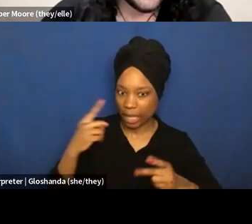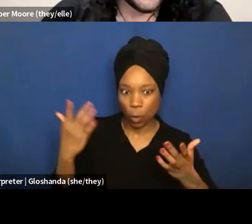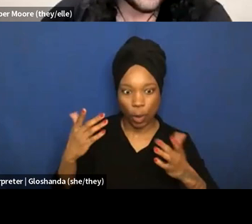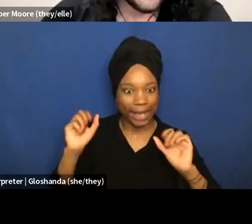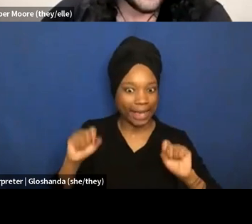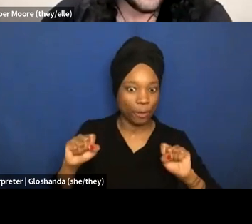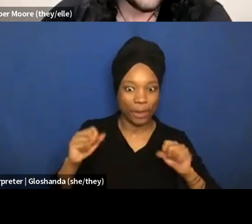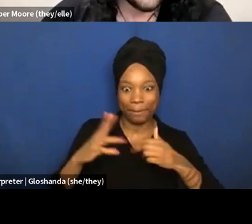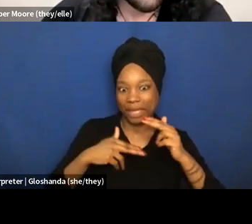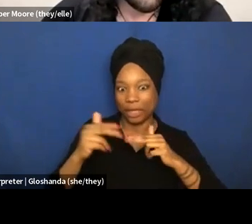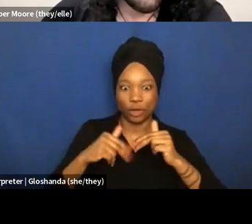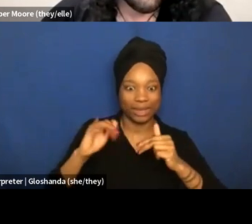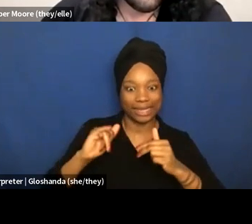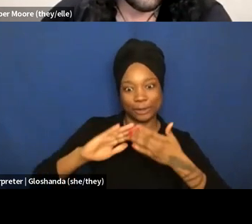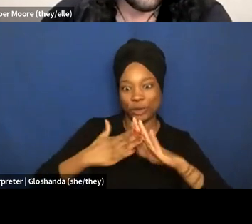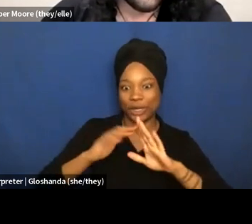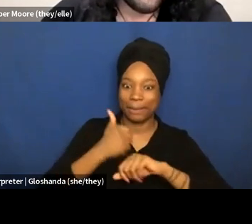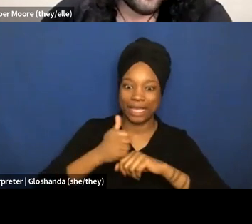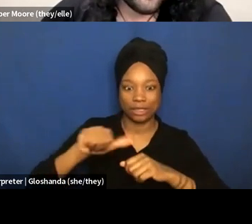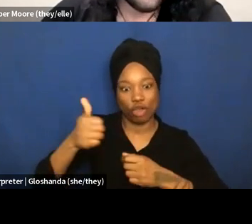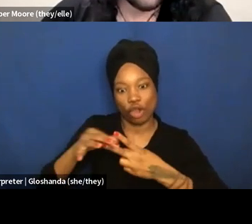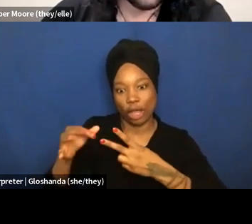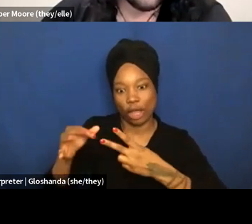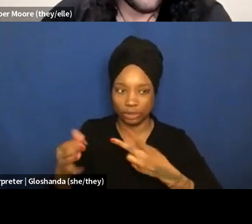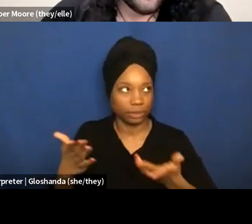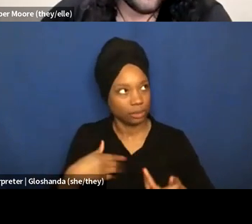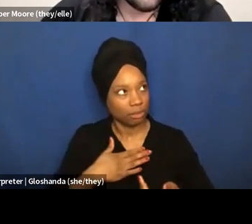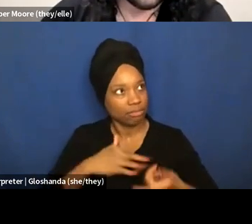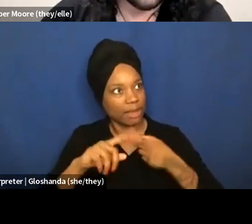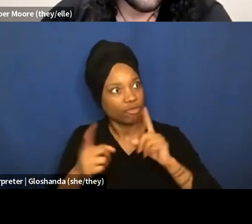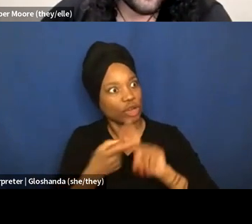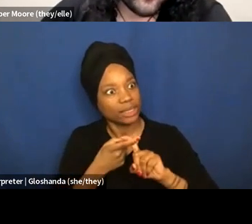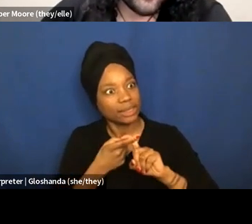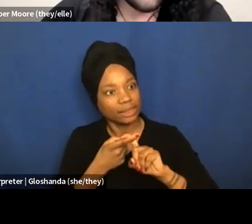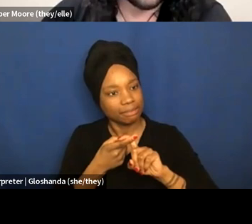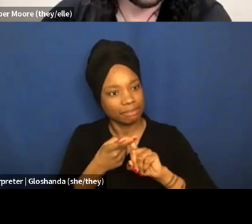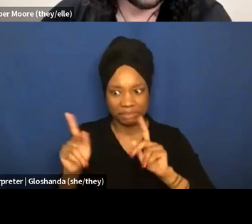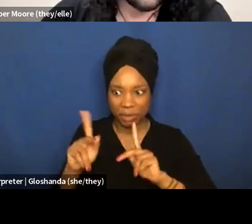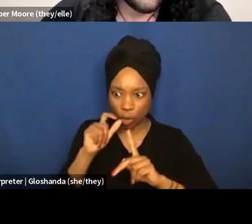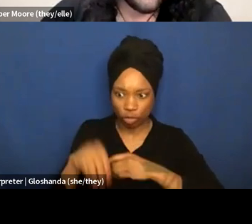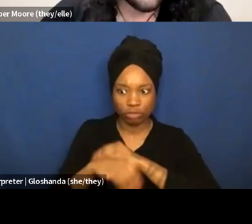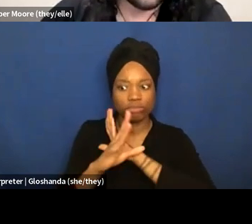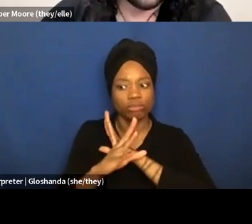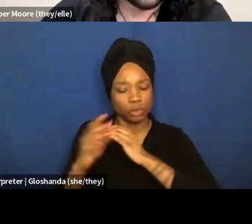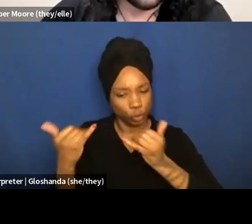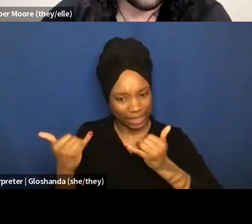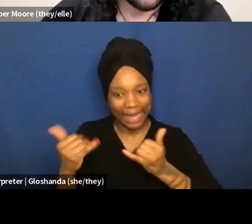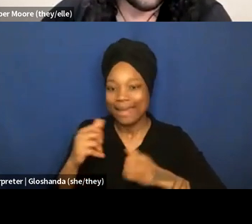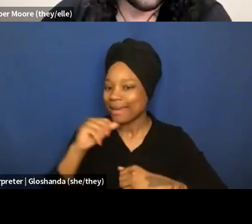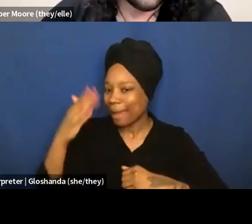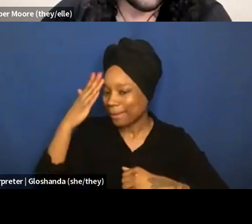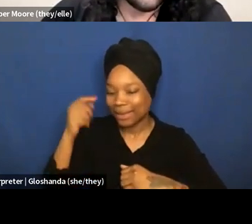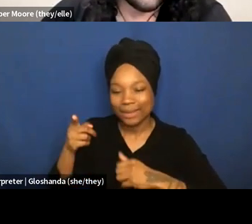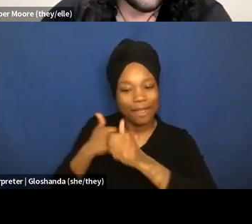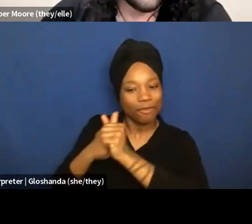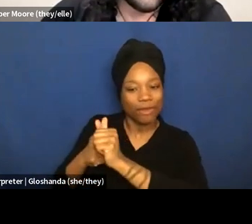those are the people doing work, people on this call. And it's not because they're grounded in an institution. It's because of the small bits of work that add up